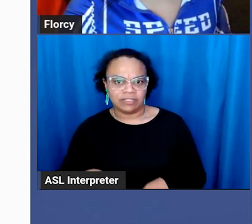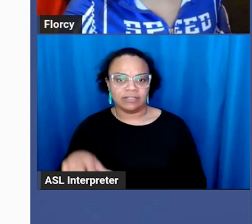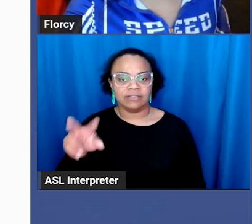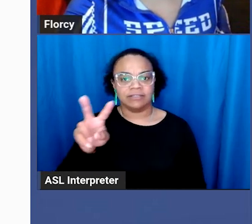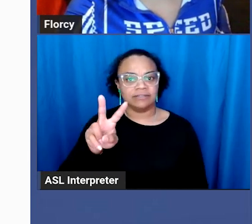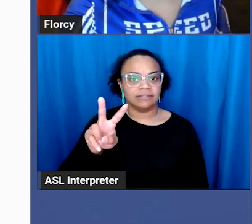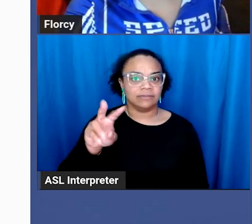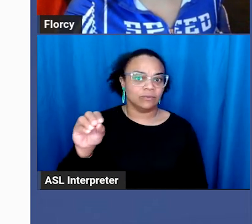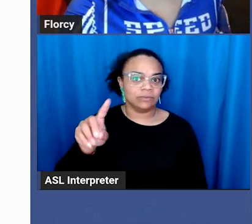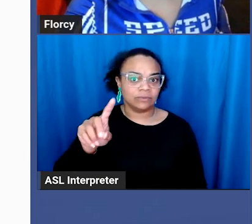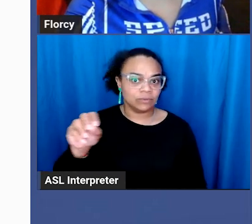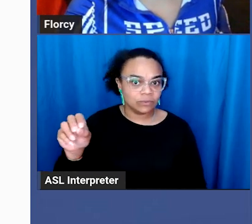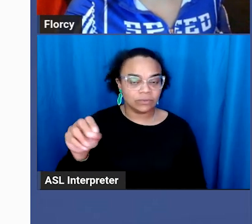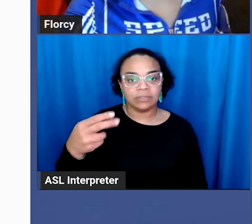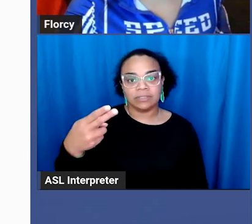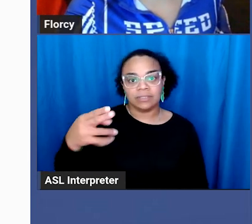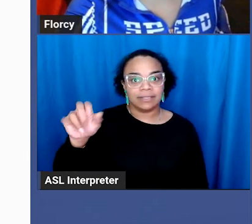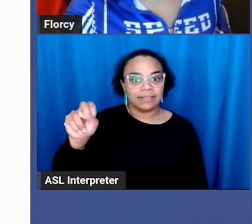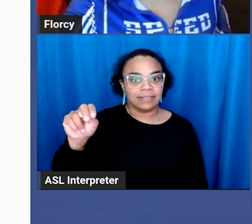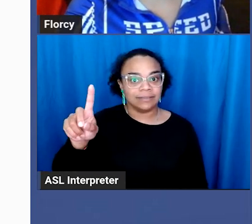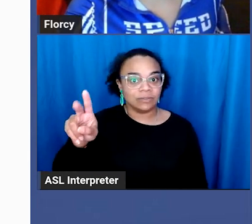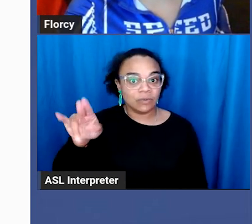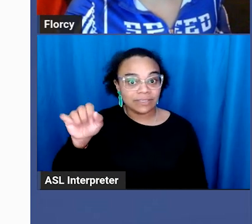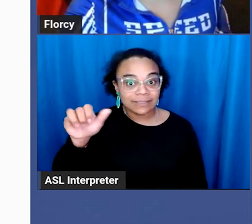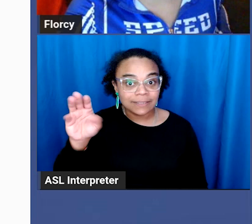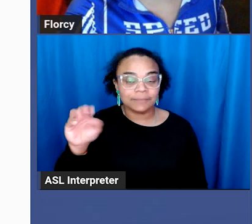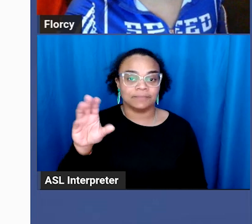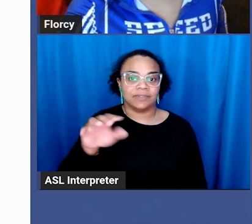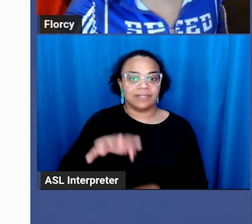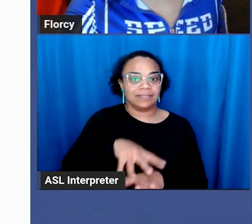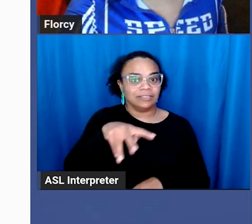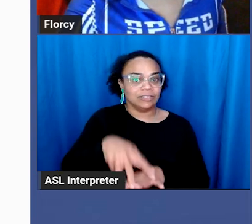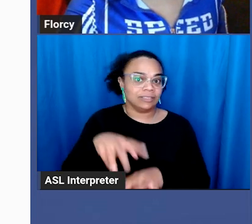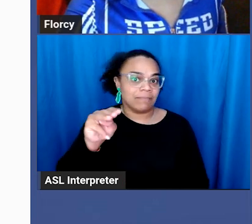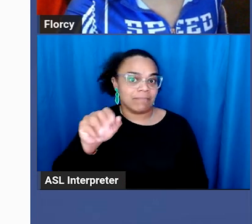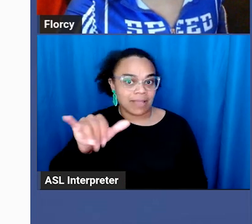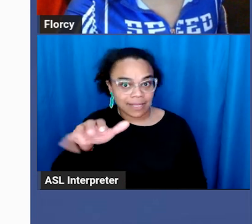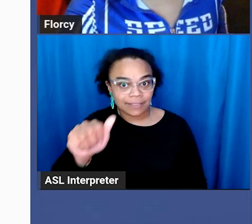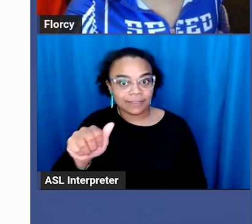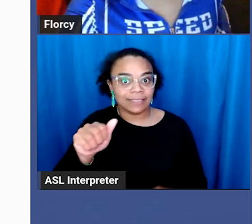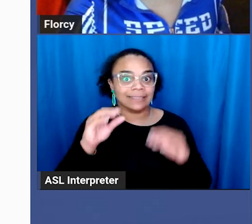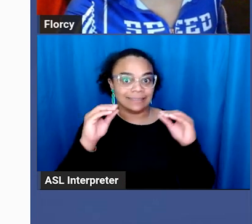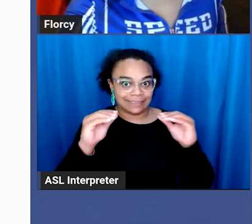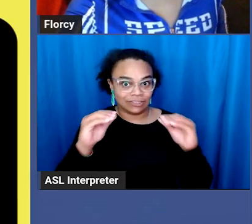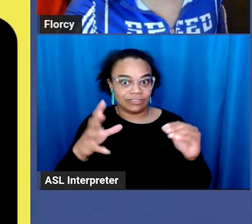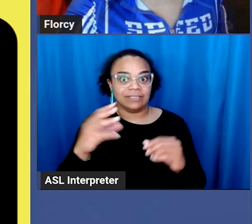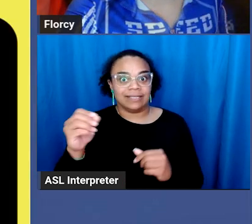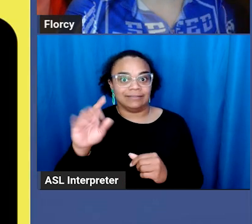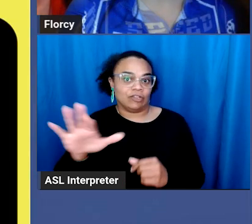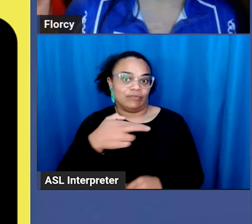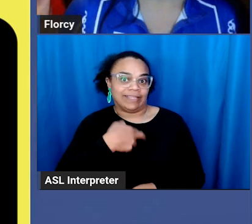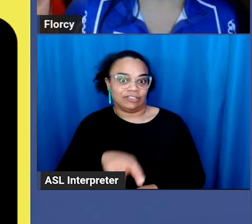Lukumi, Hinduism, and indigenous Maya teachings and religion.